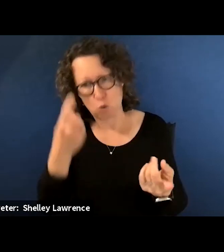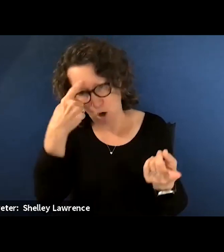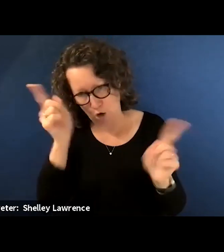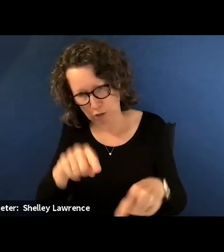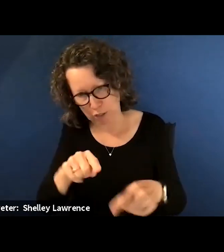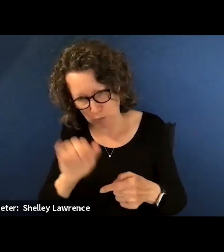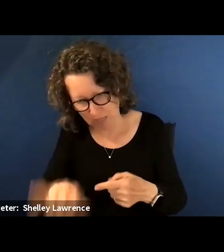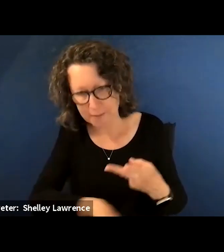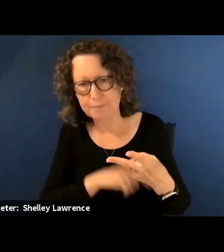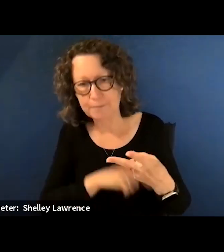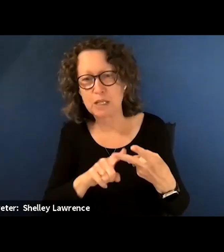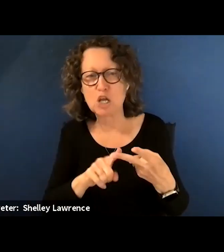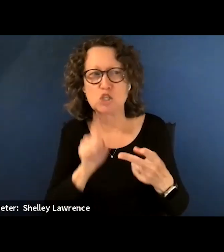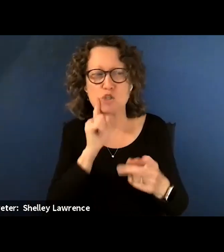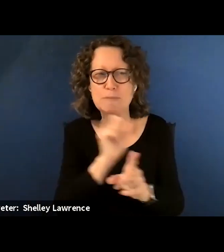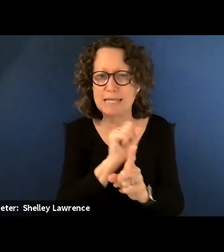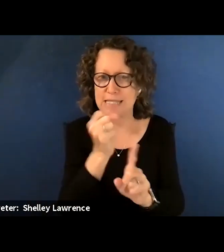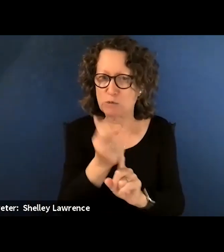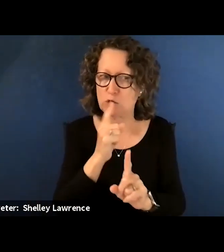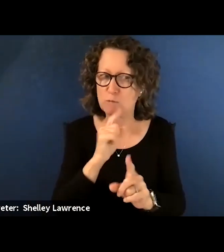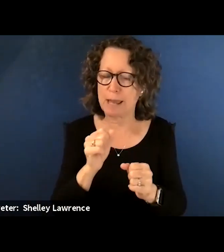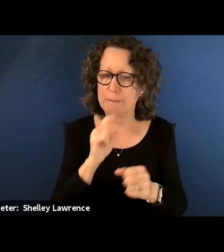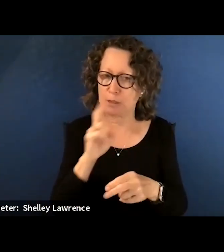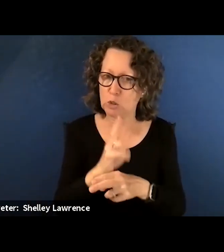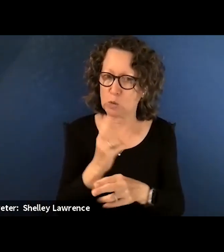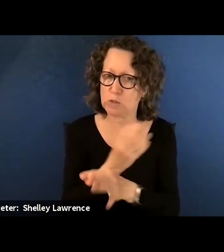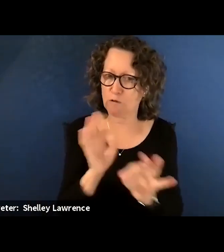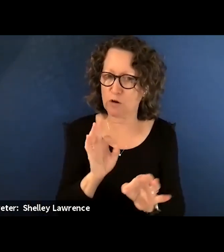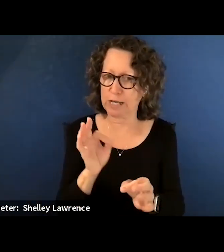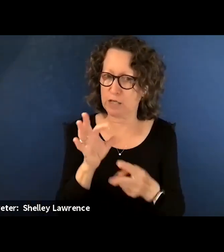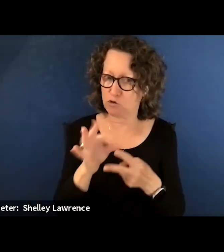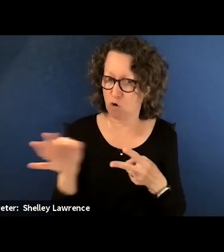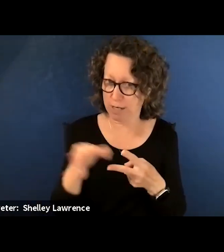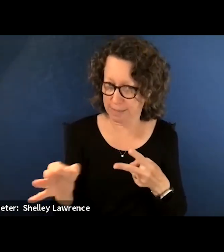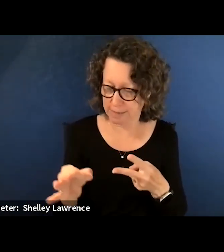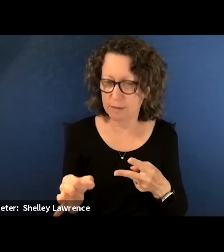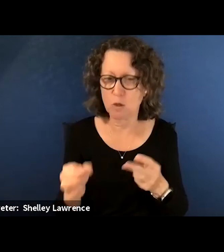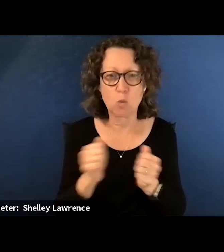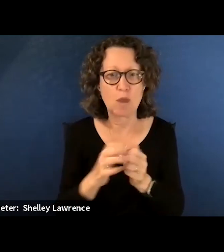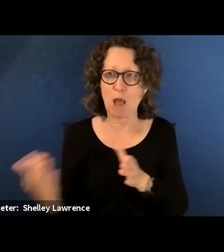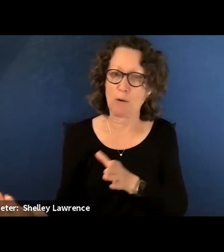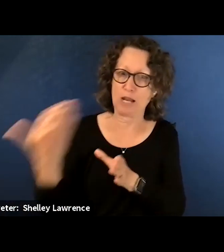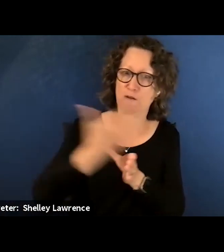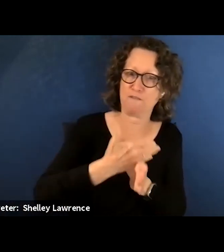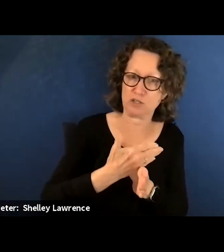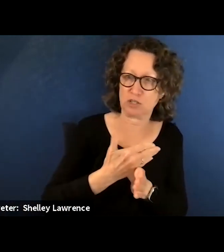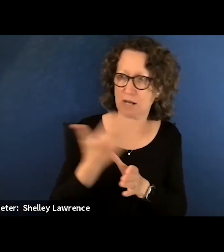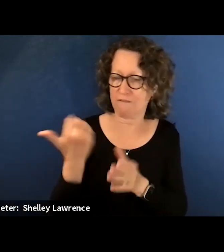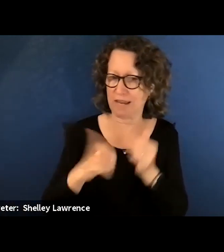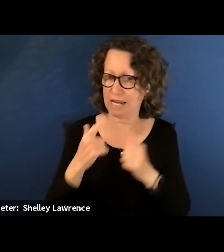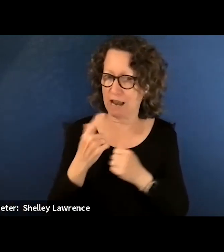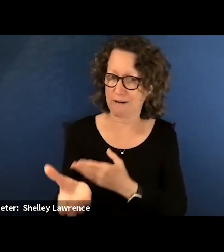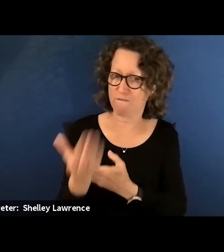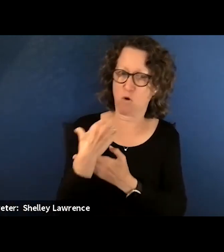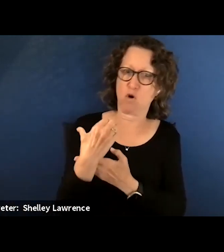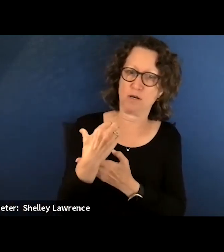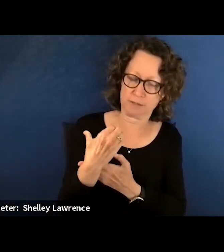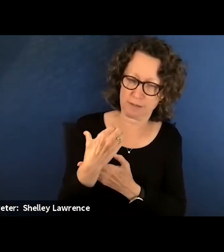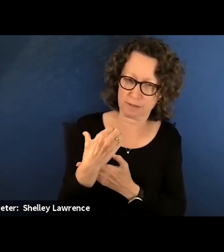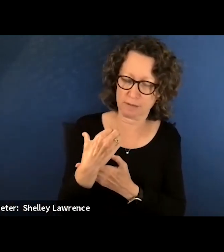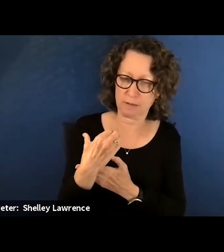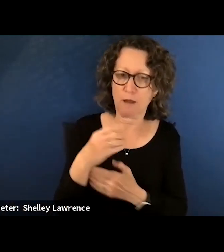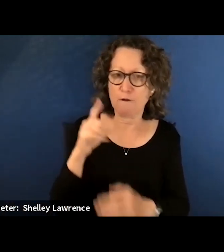should be so situated to be able to exercise free power of choice without intervention of any element of force,